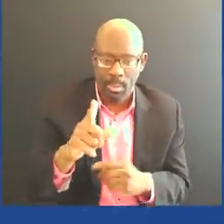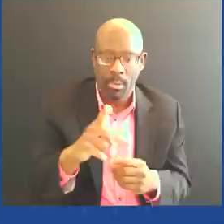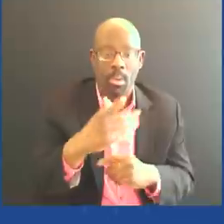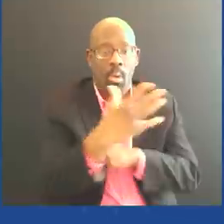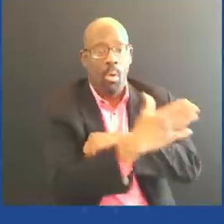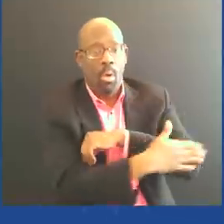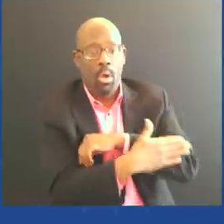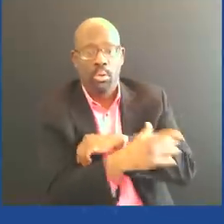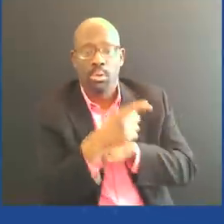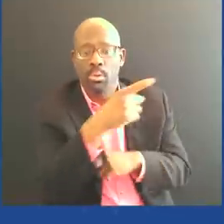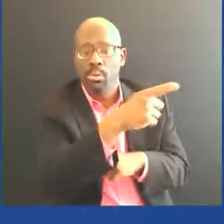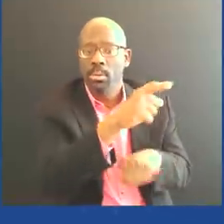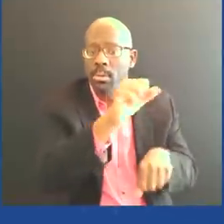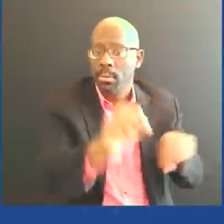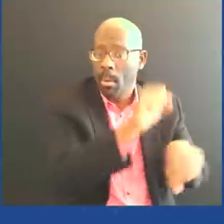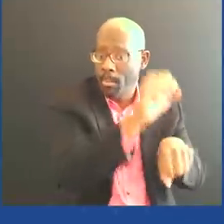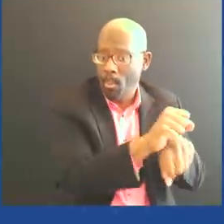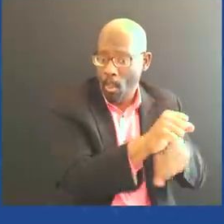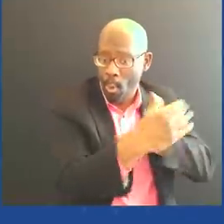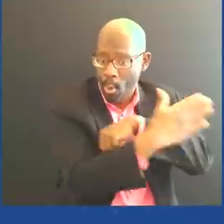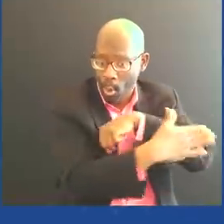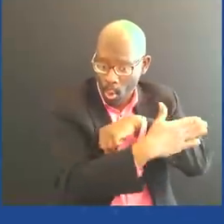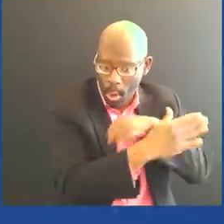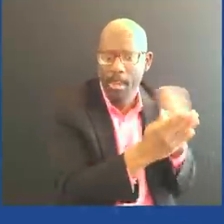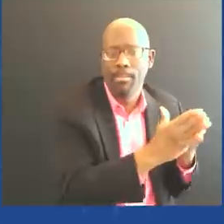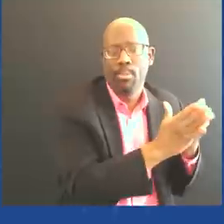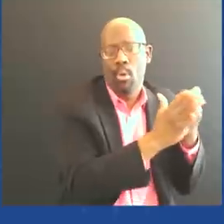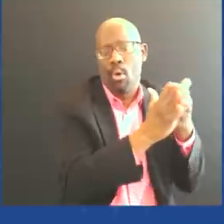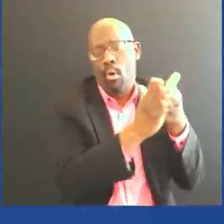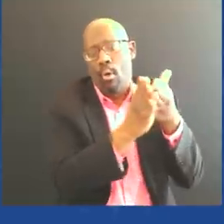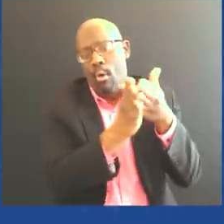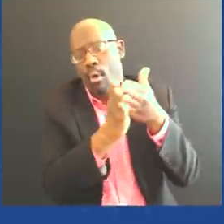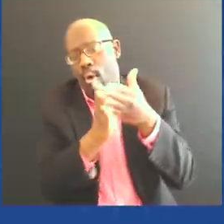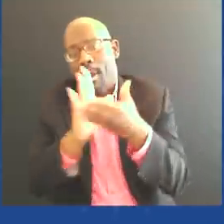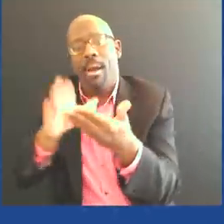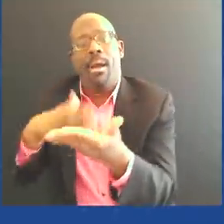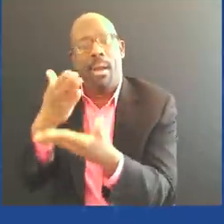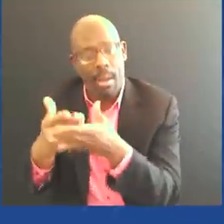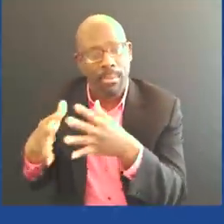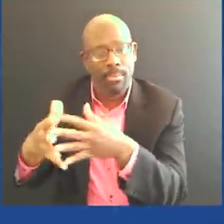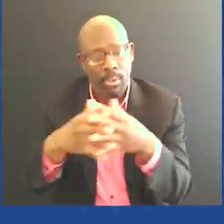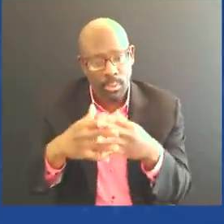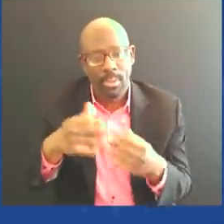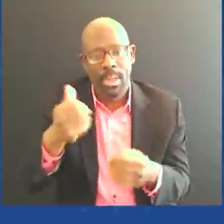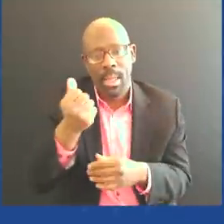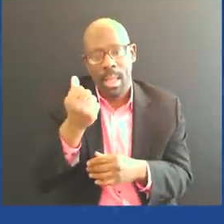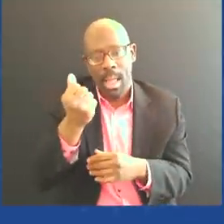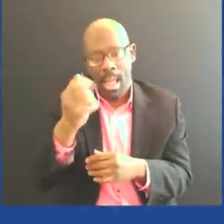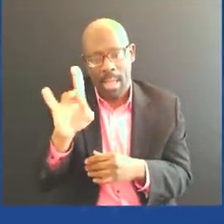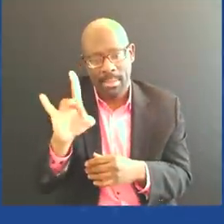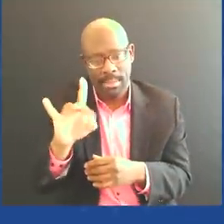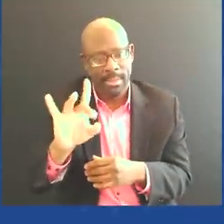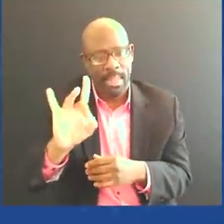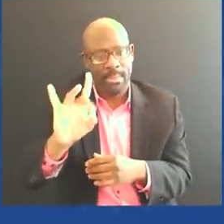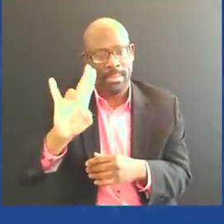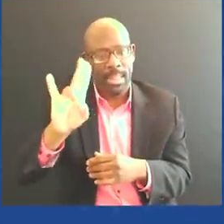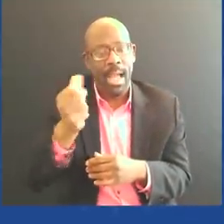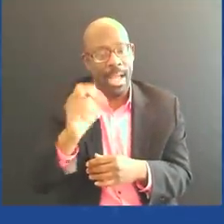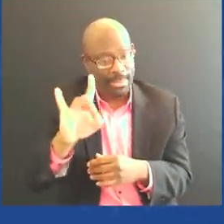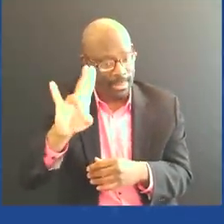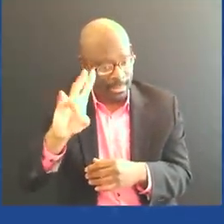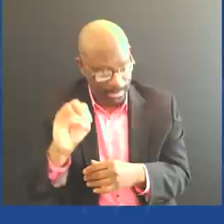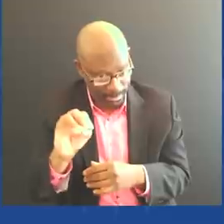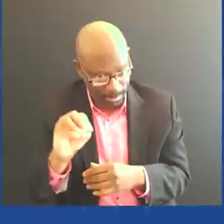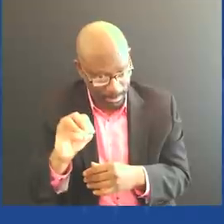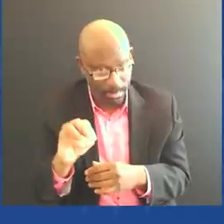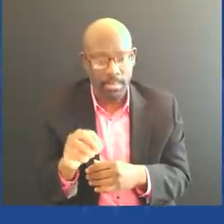5 December 1870. The sixth Delaware was a dreadnought battleship of the United States Navy, the lead ship of her class. She was laid down at